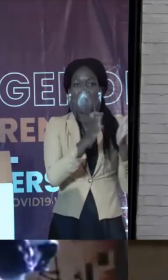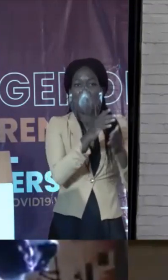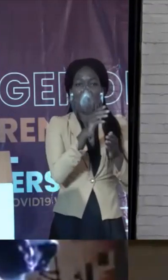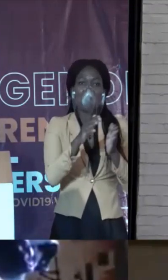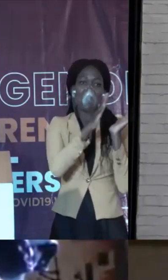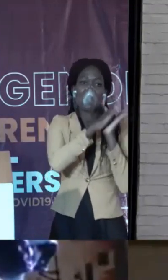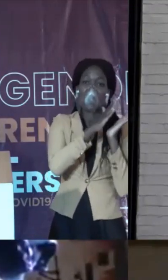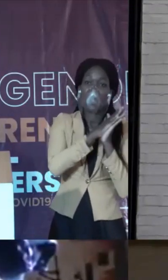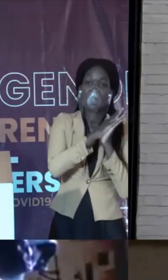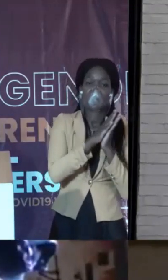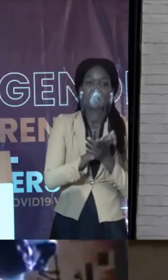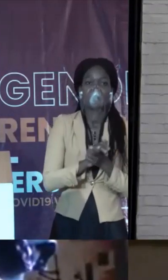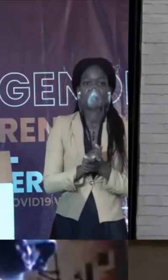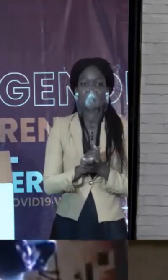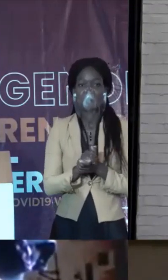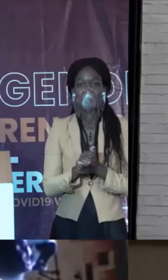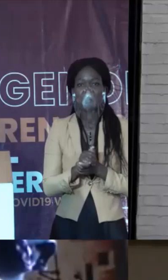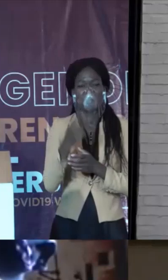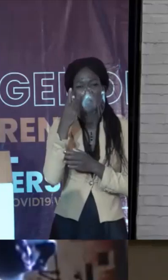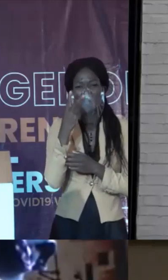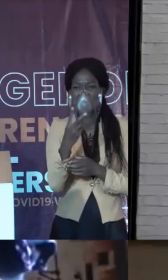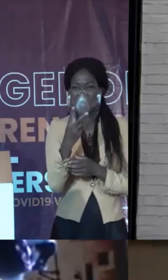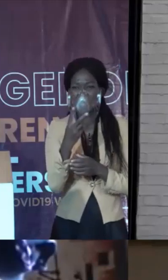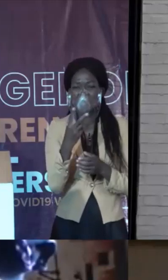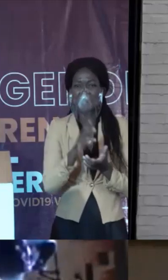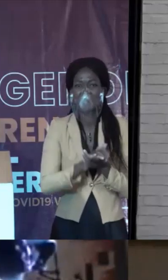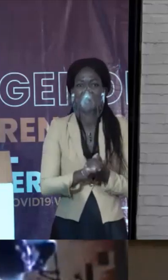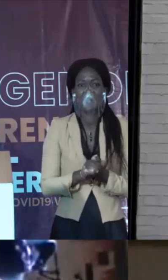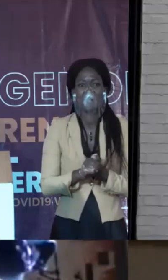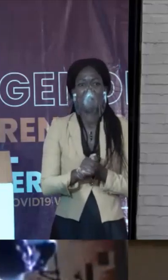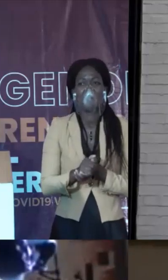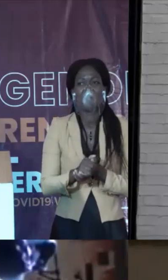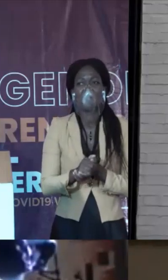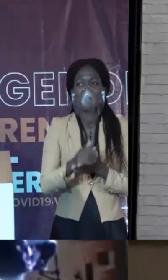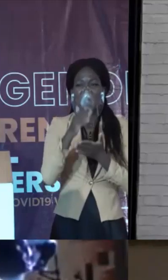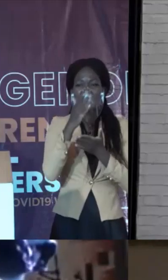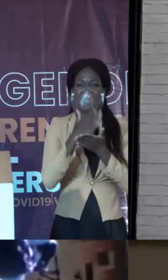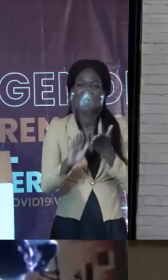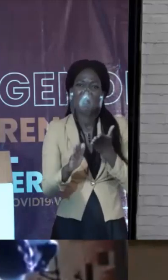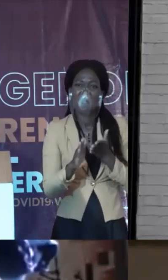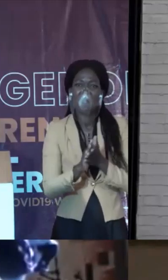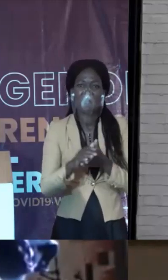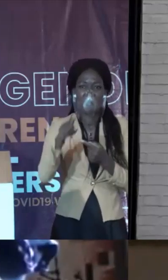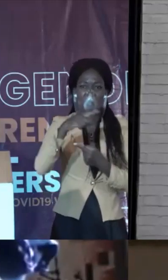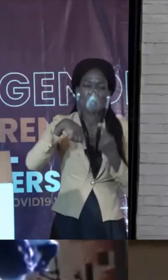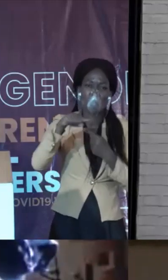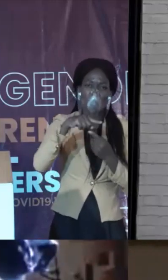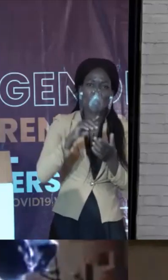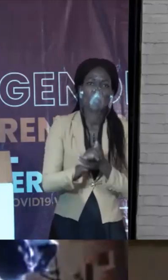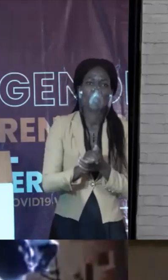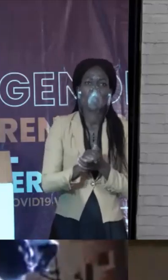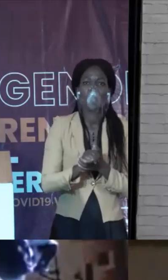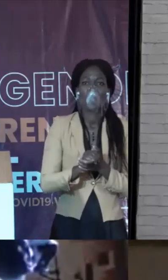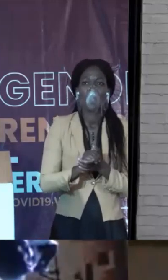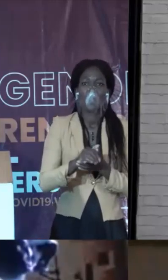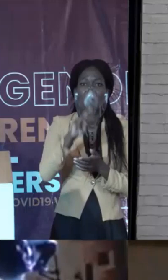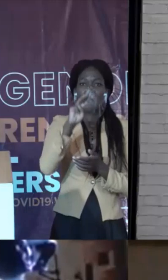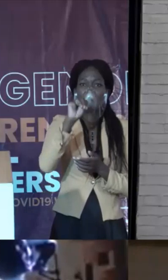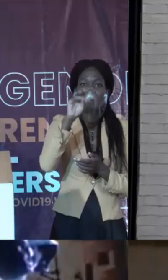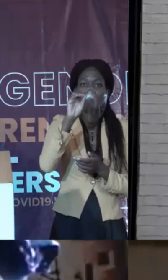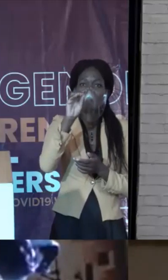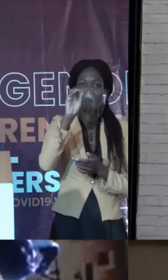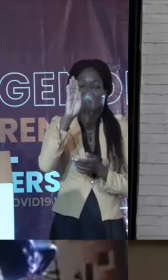find that there's still some social mobility issues. In some cultures, women are